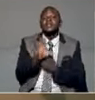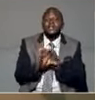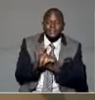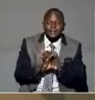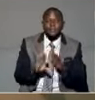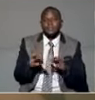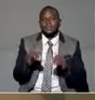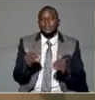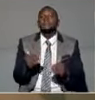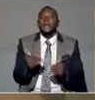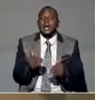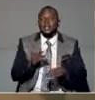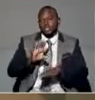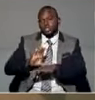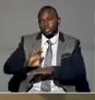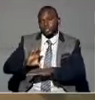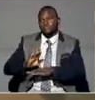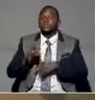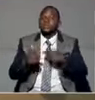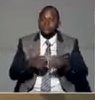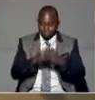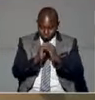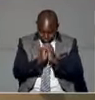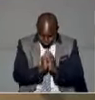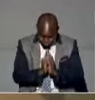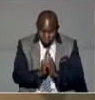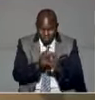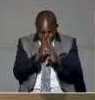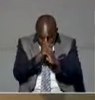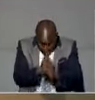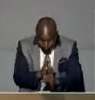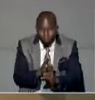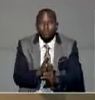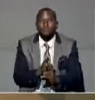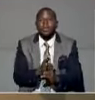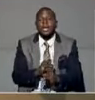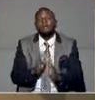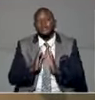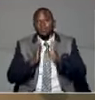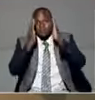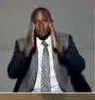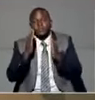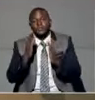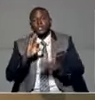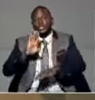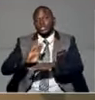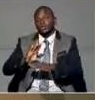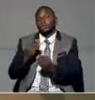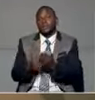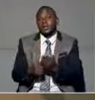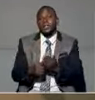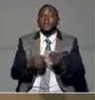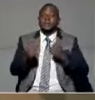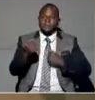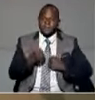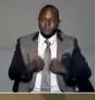as a province, continue to honor him. As I have said, he was the Archbishop of the Church of Uganda, Rwanda, Burundi, and